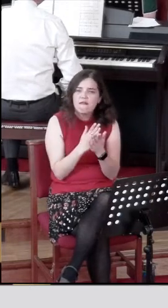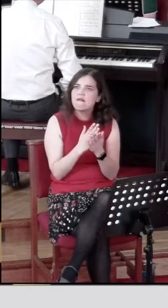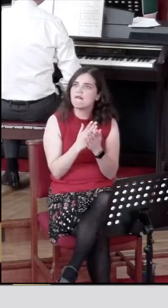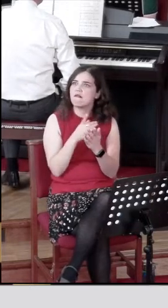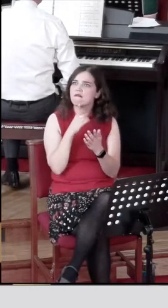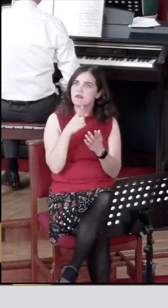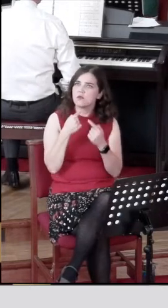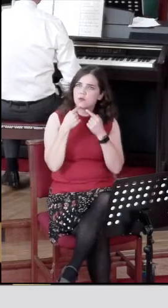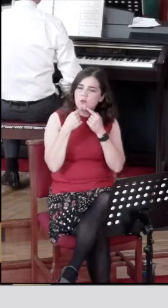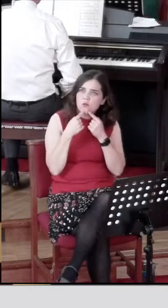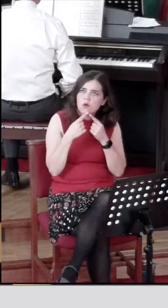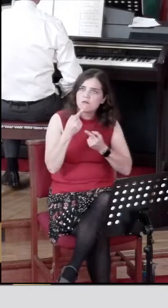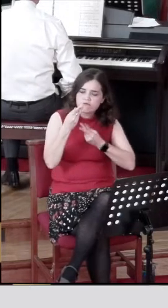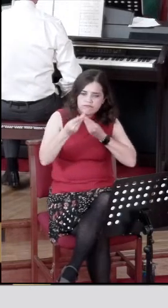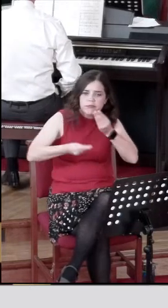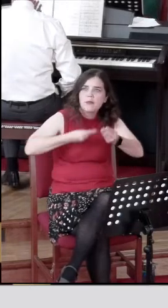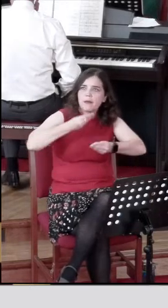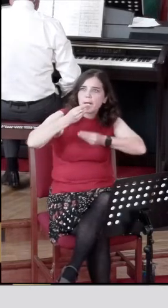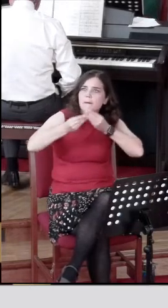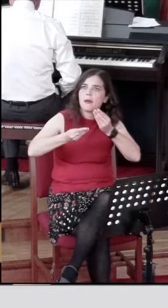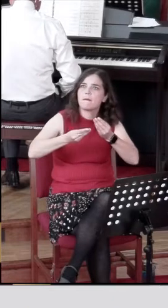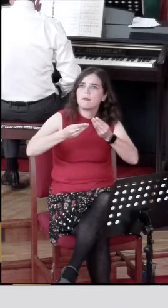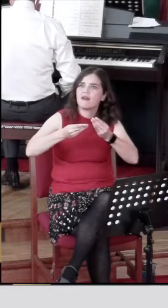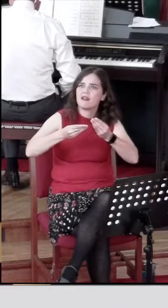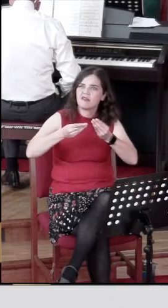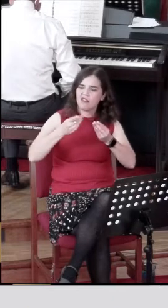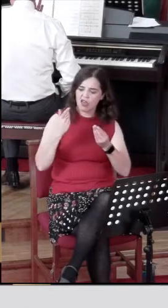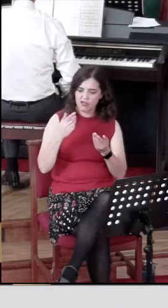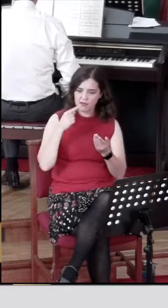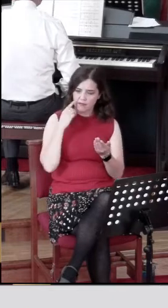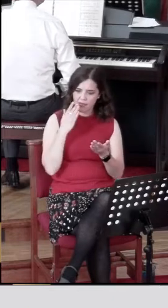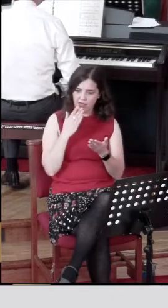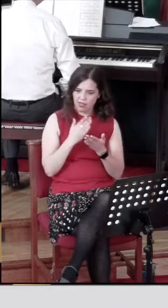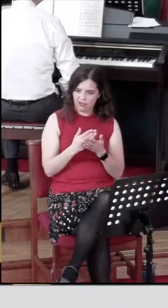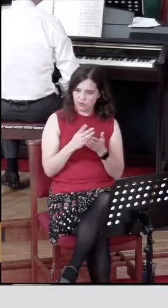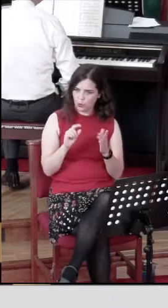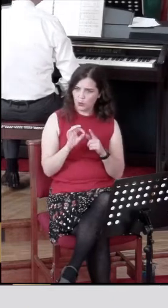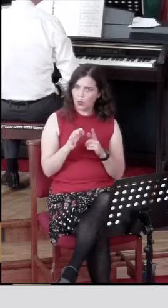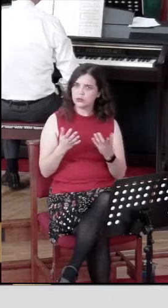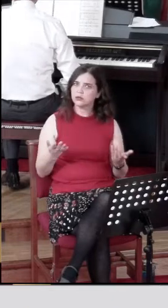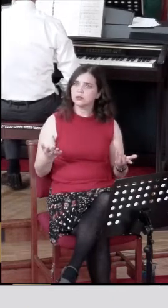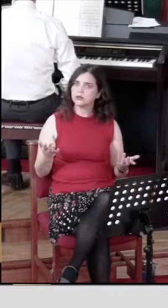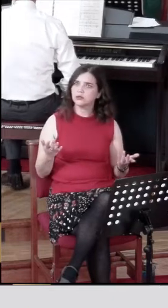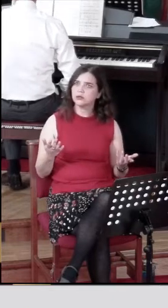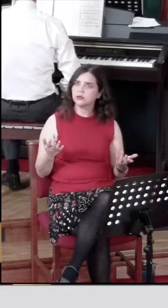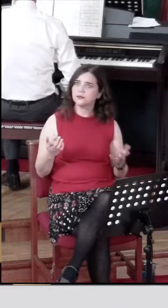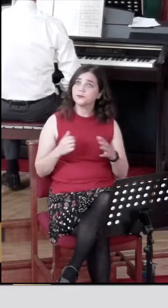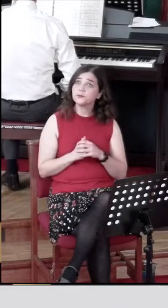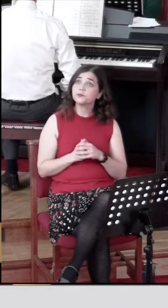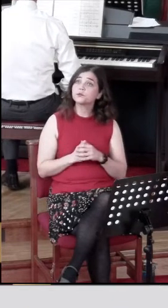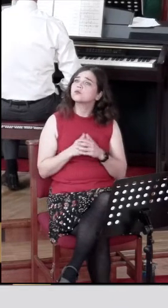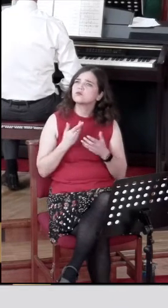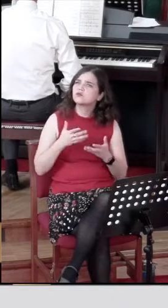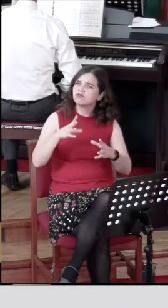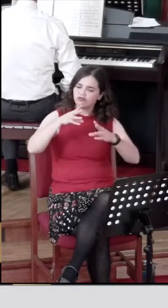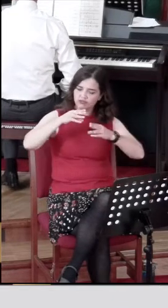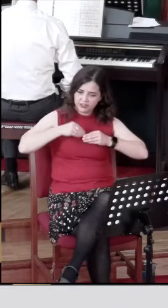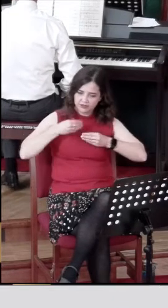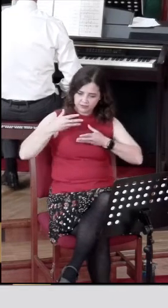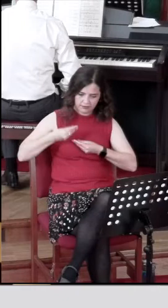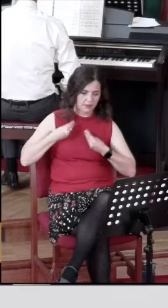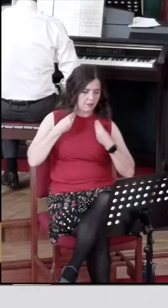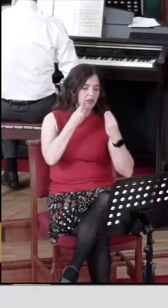word I preached to you. Otherwise, you have believed in vain. For what I